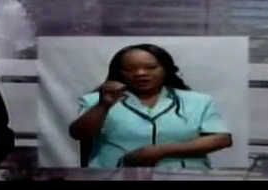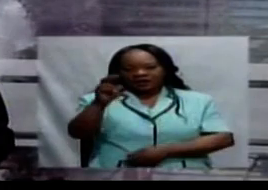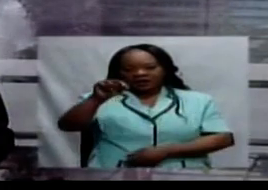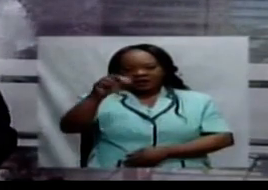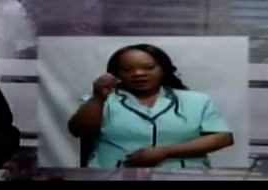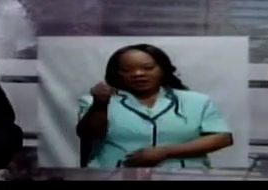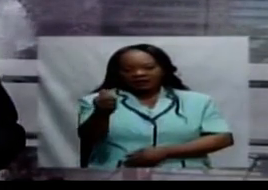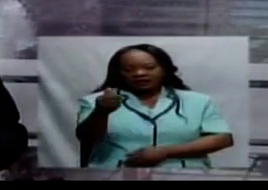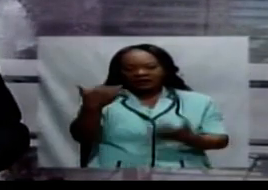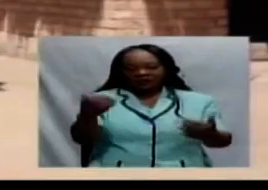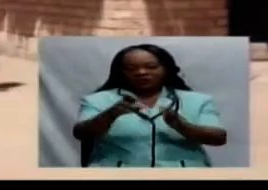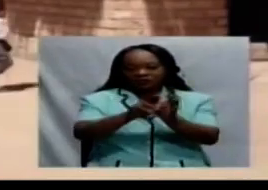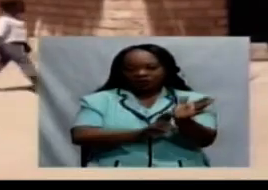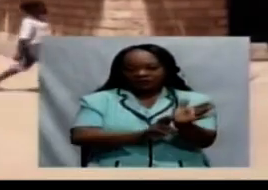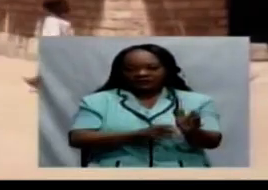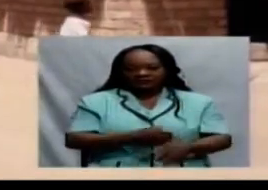now reports.